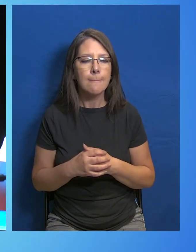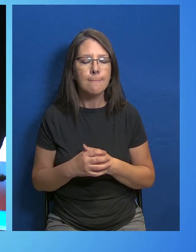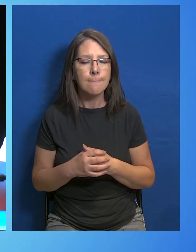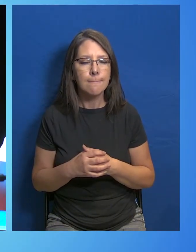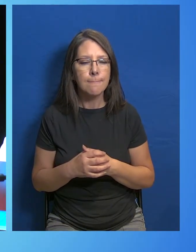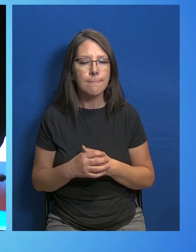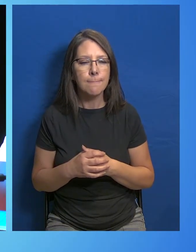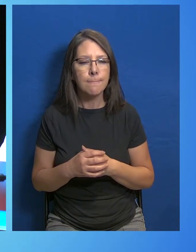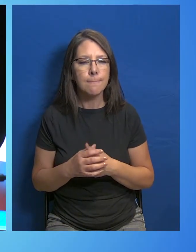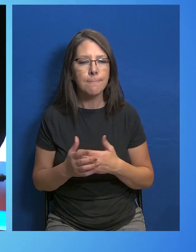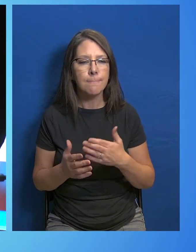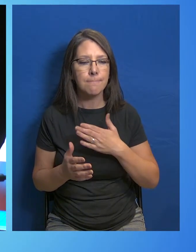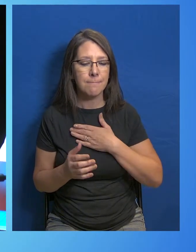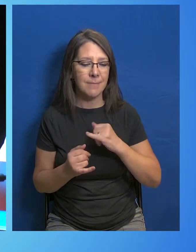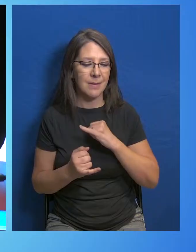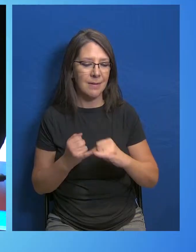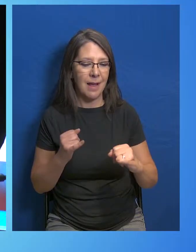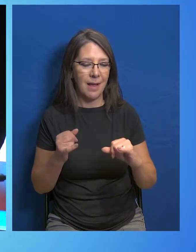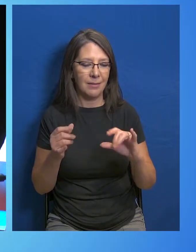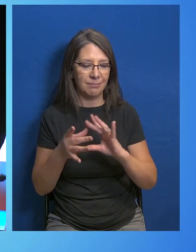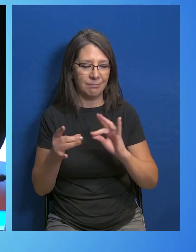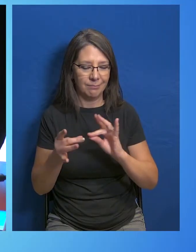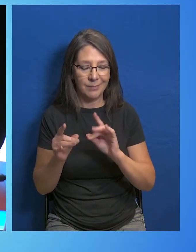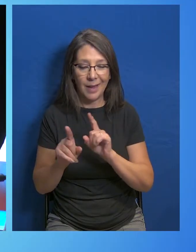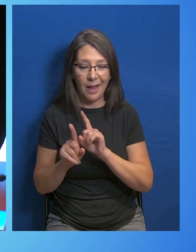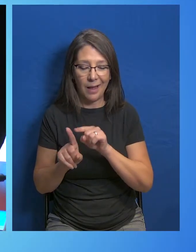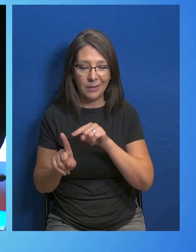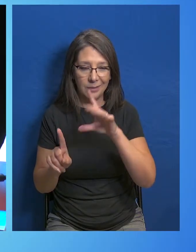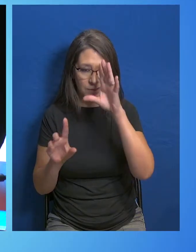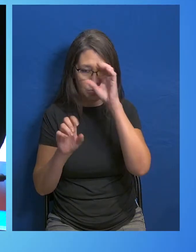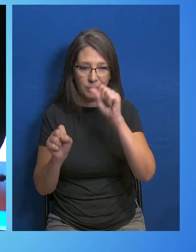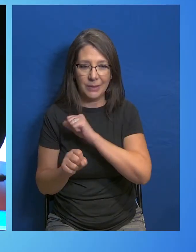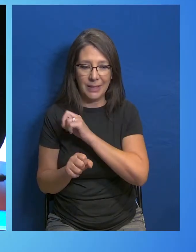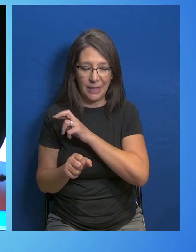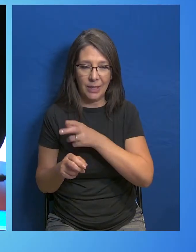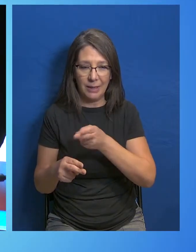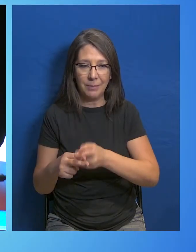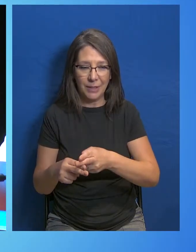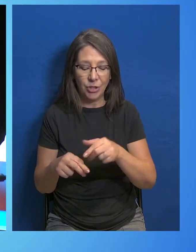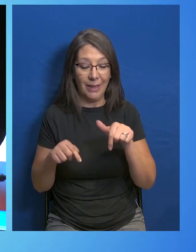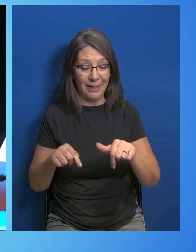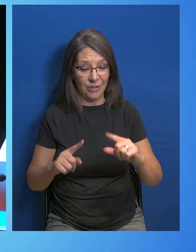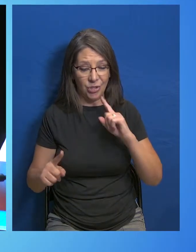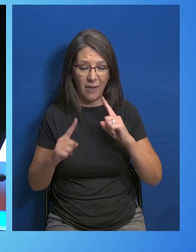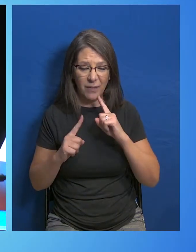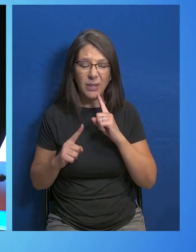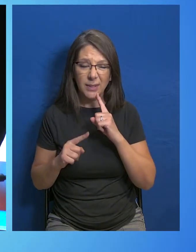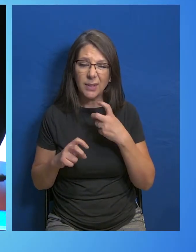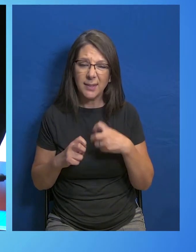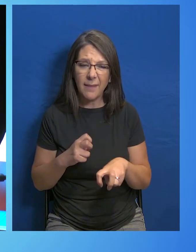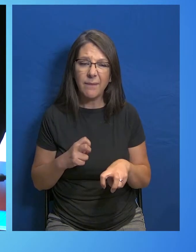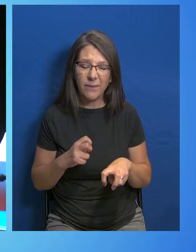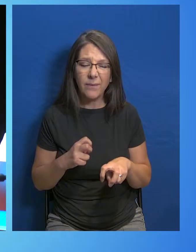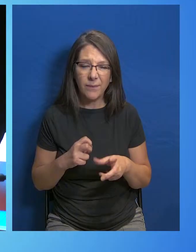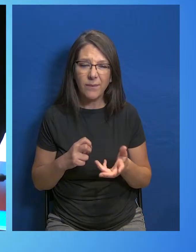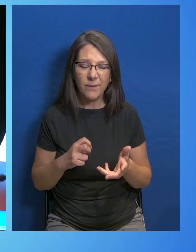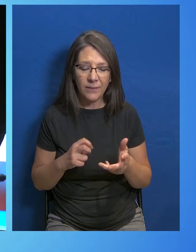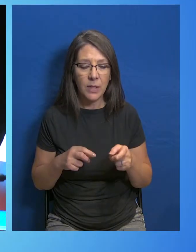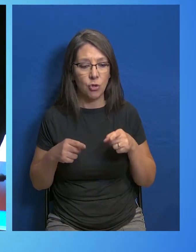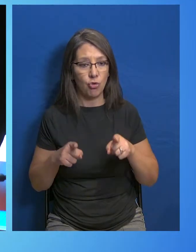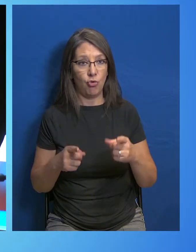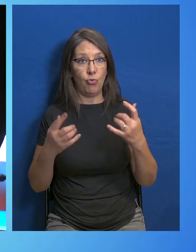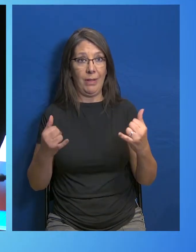And in closing, again, as Superintendent Reichman mentioned, the conversations continue to be difficult, but I want to make sure that during these